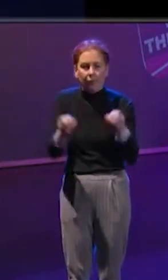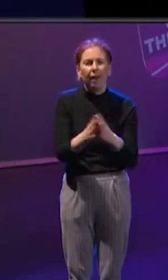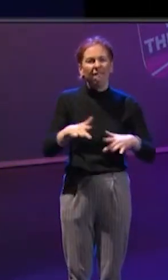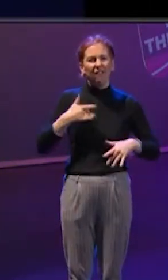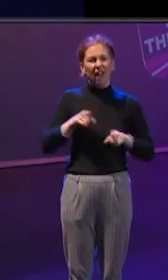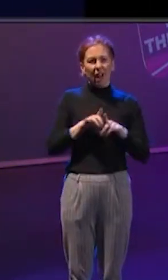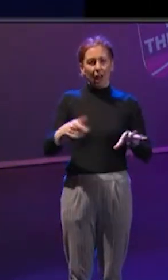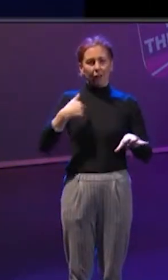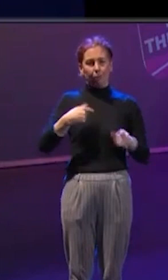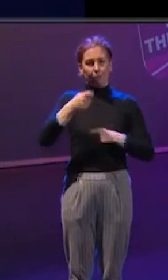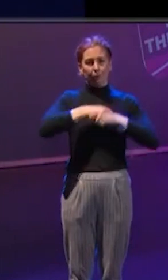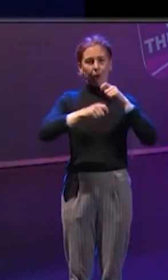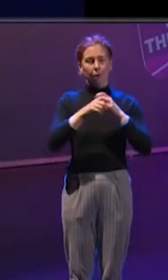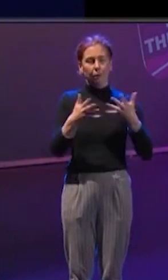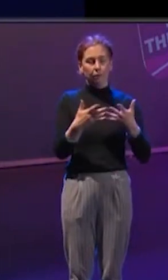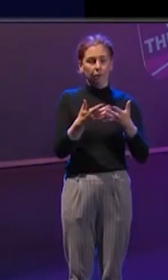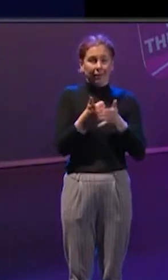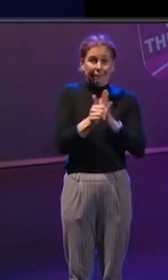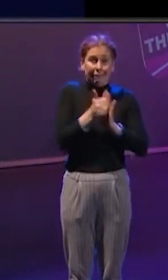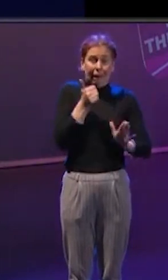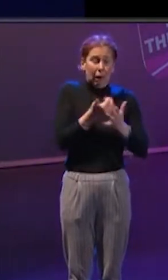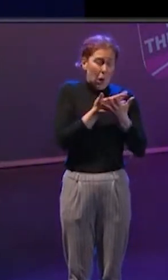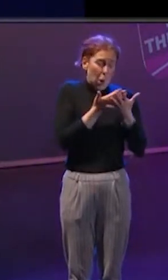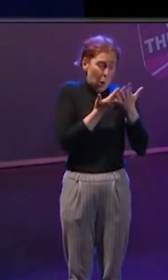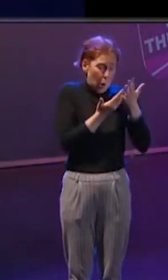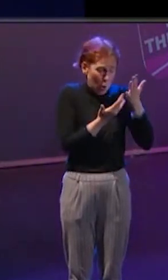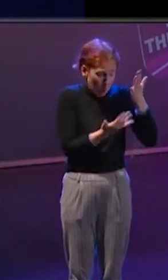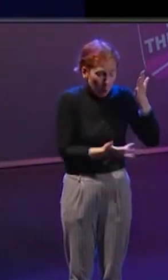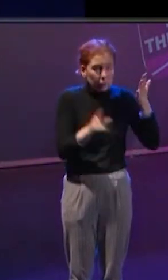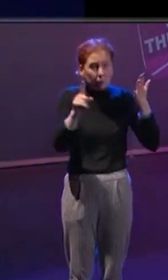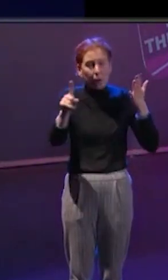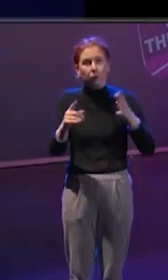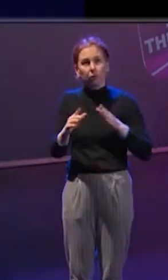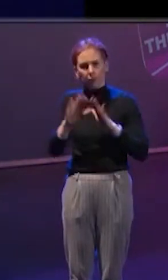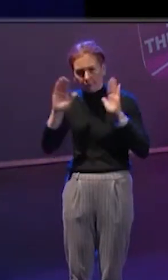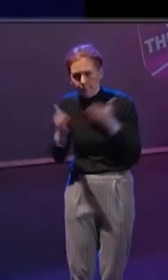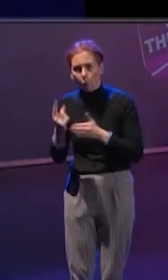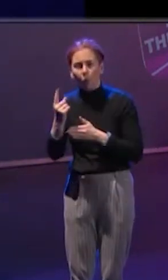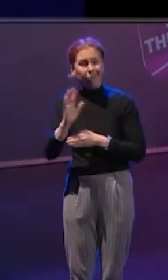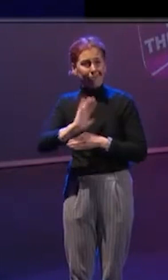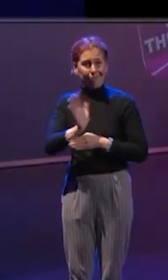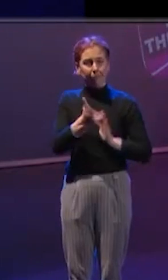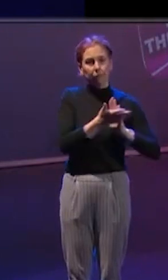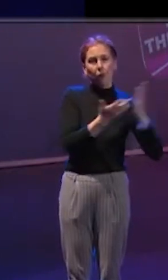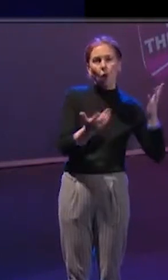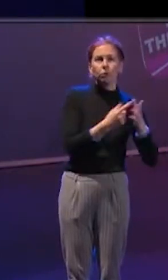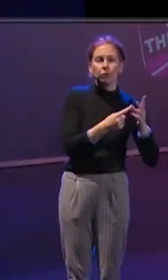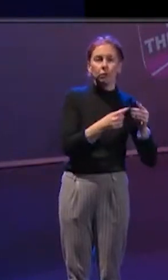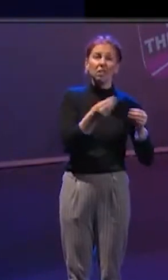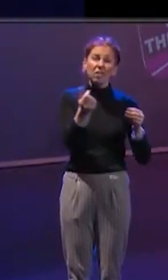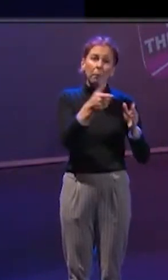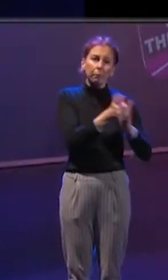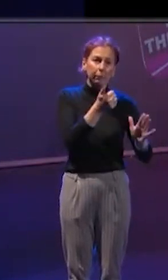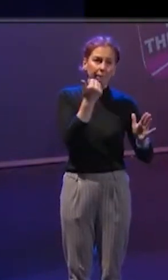that there's so many skills that I'm constantly pulling on or learning from. And some of those are skills that I've developed through my training.